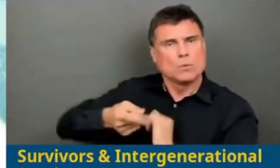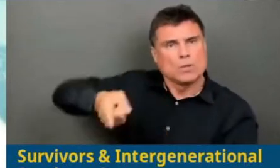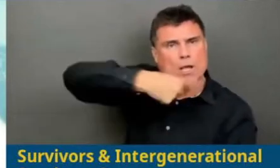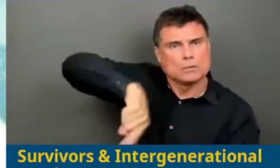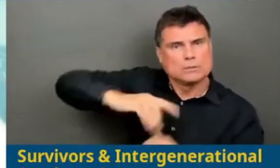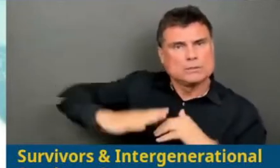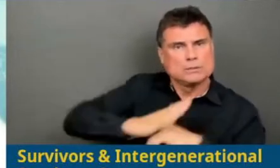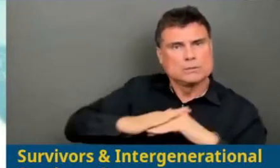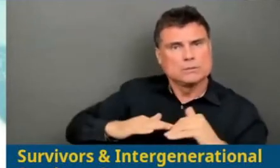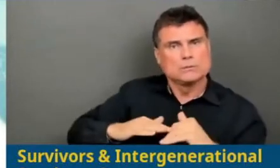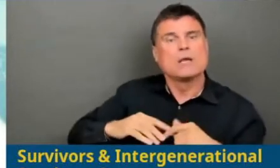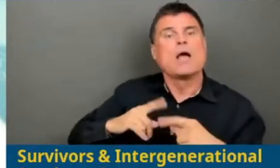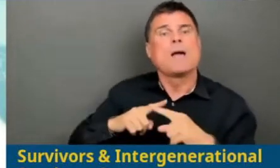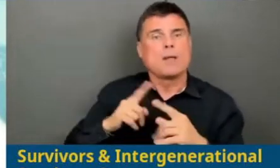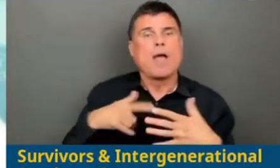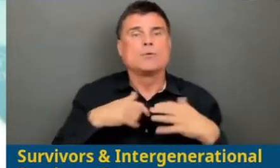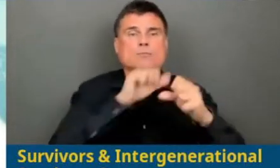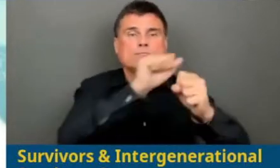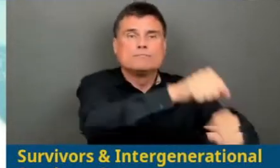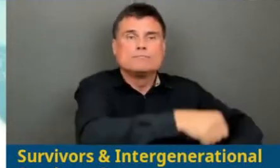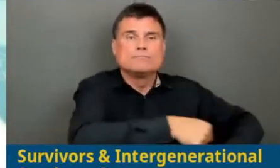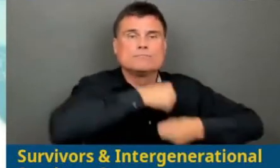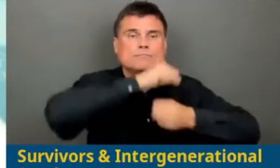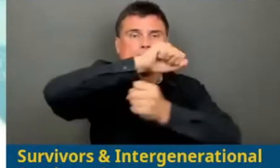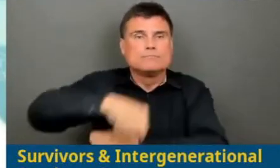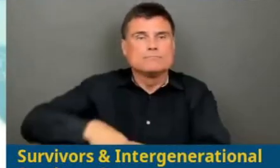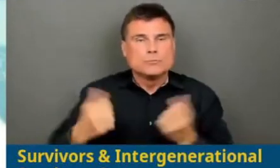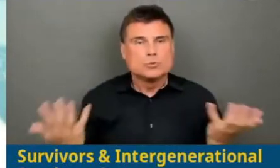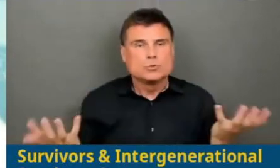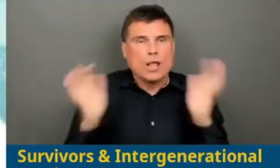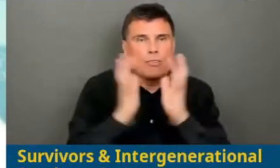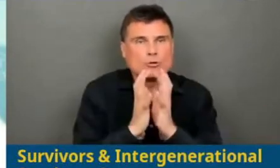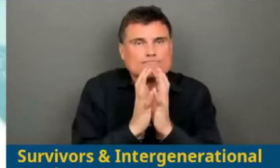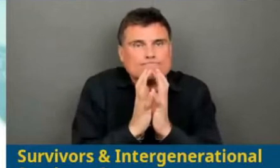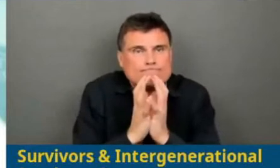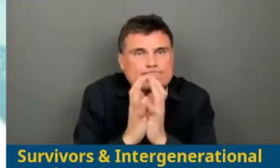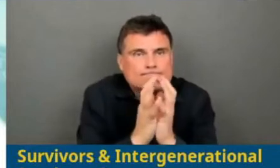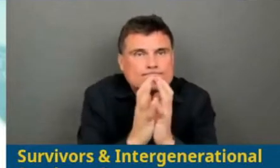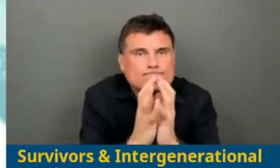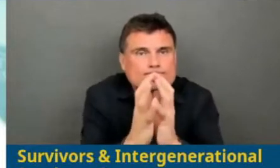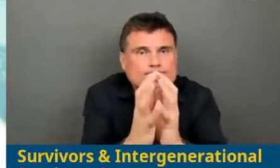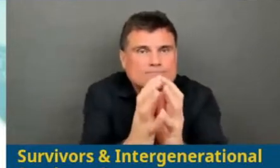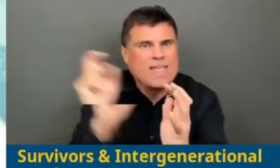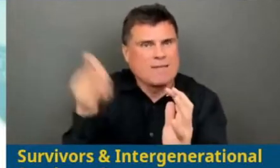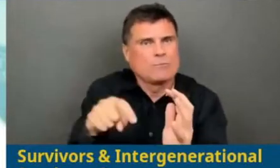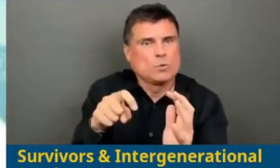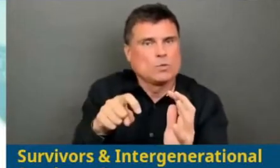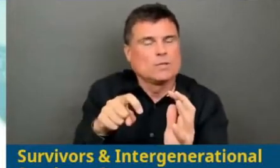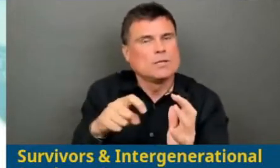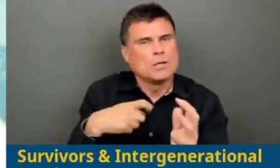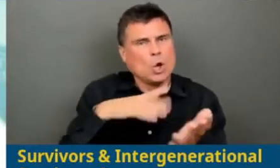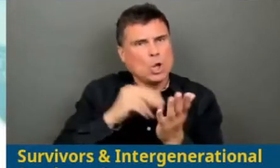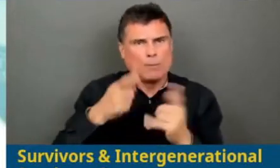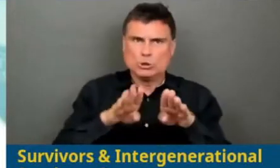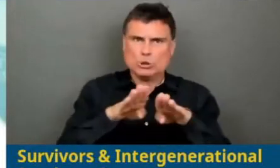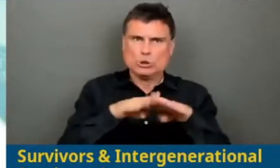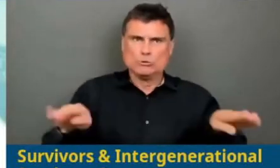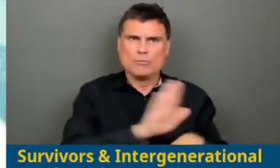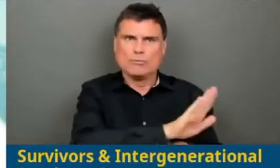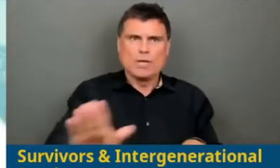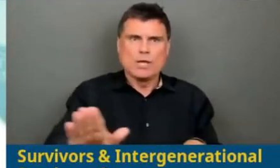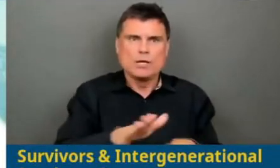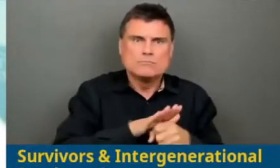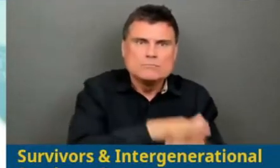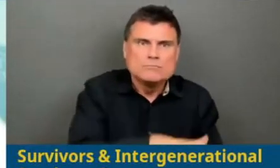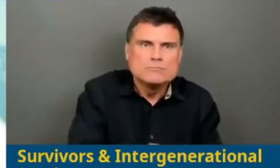together. Learning about the children and the grave sites, the unmarked graves,